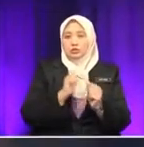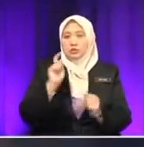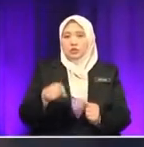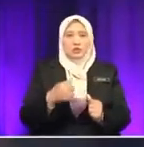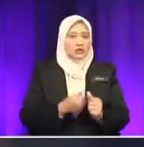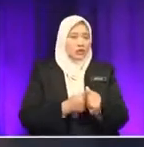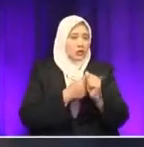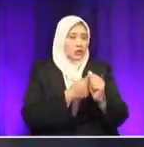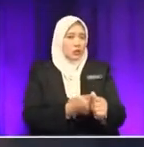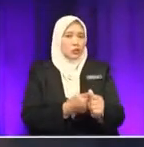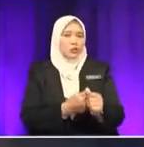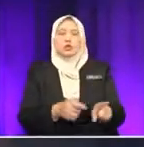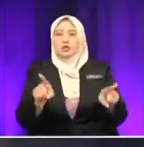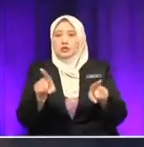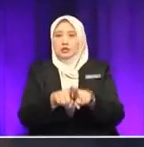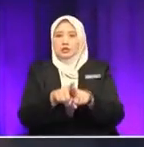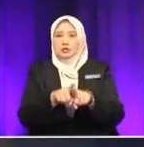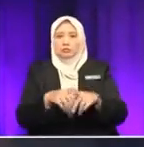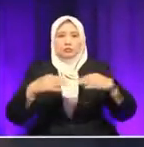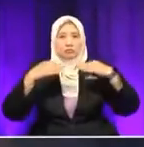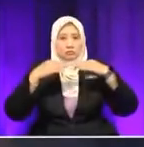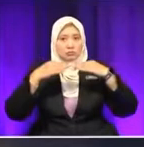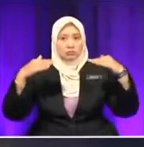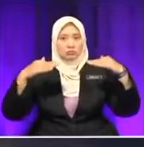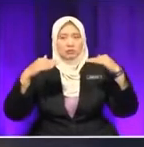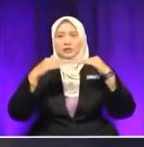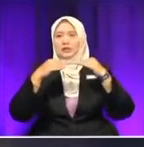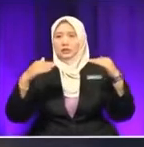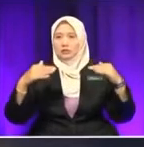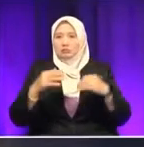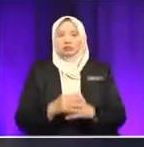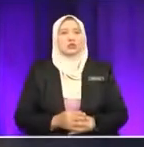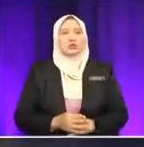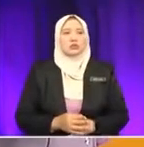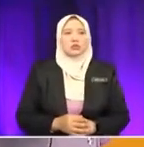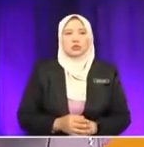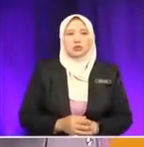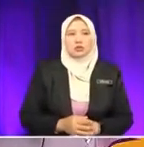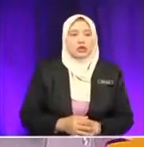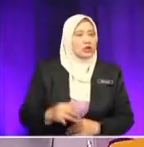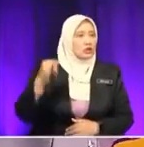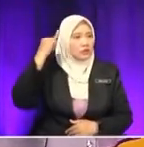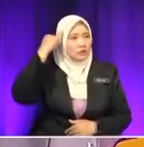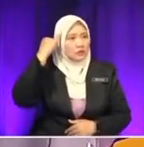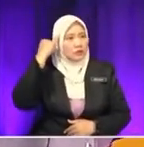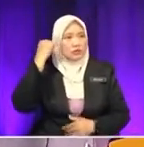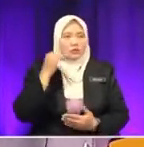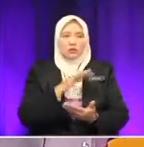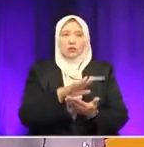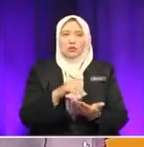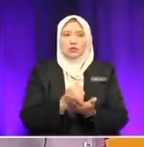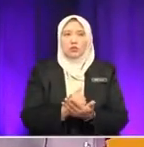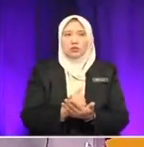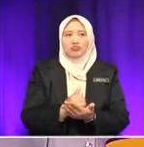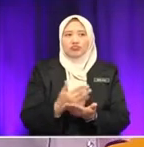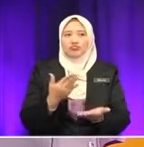same level. Why? Because we do not want to jeopardize their future. Because by the end of the day, remember, girls and boys, you might be